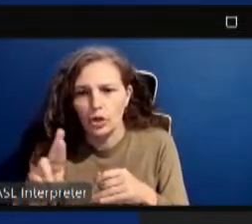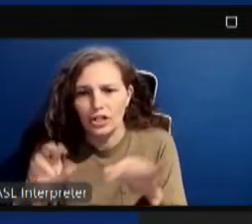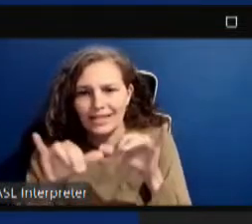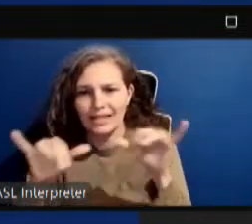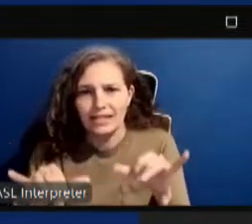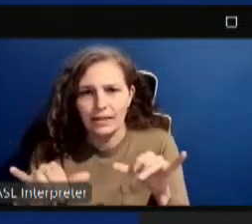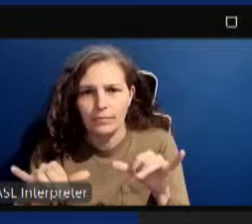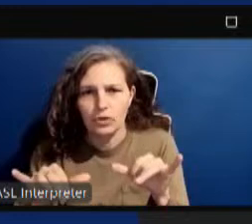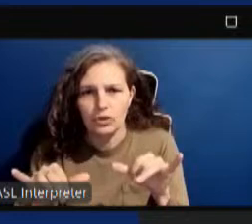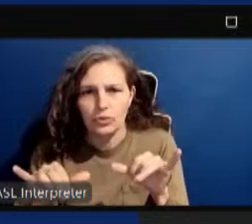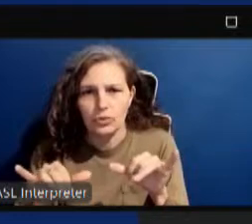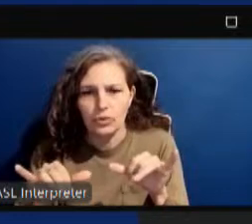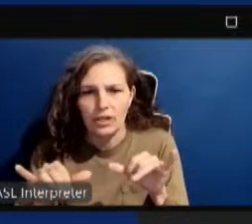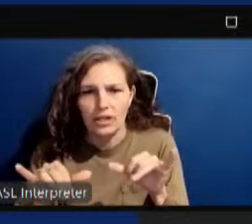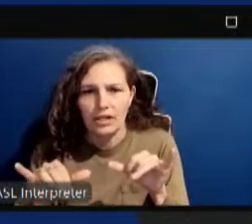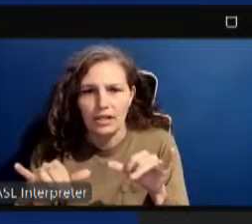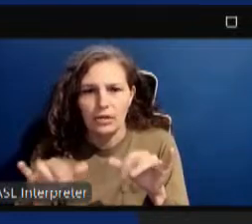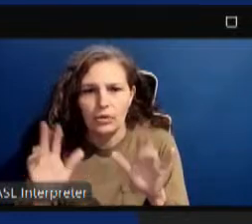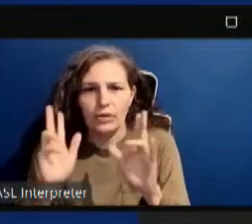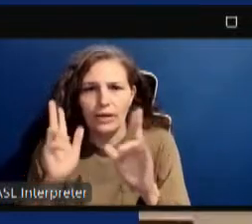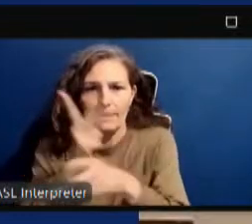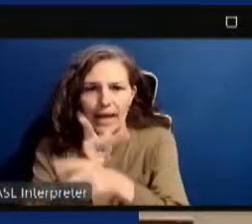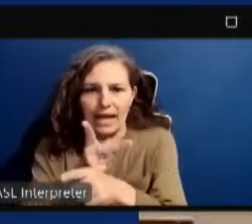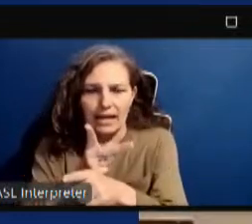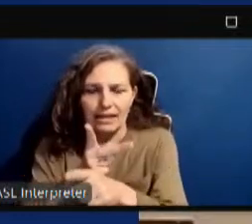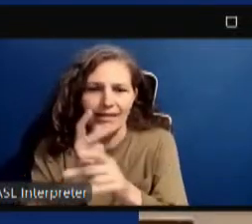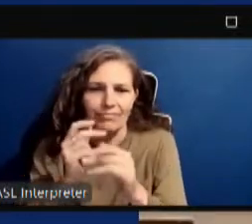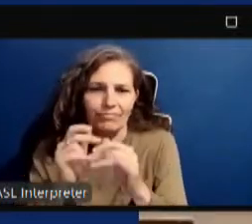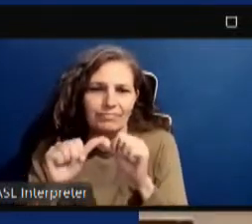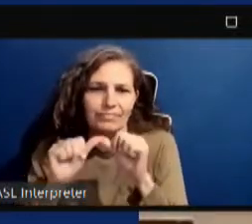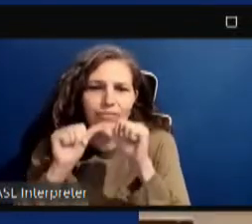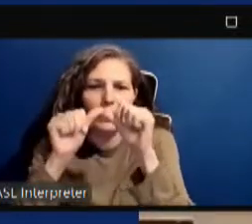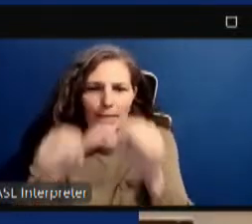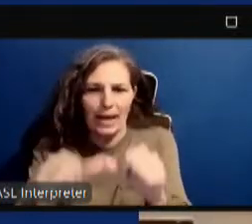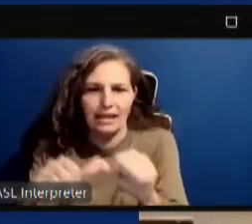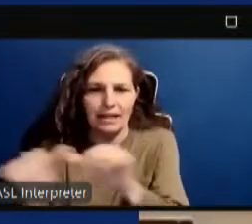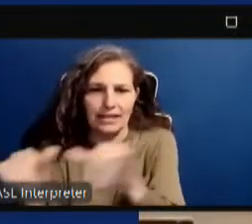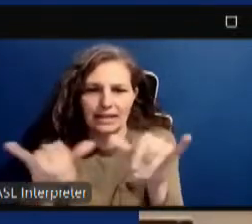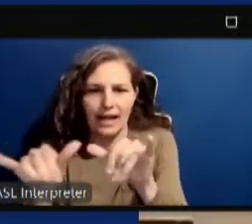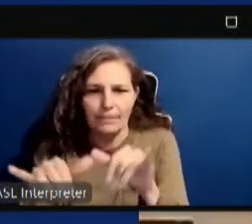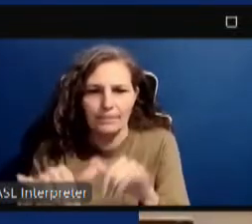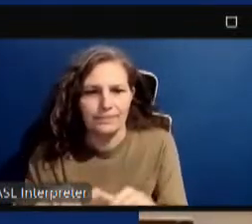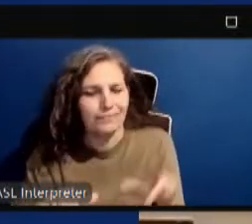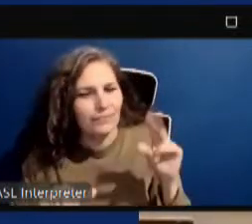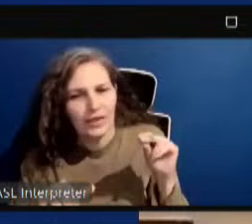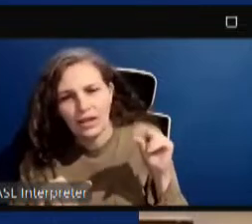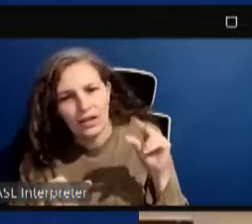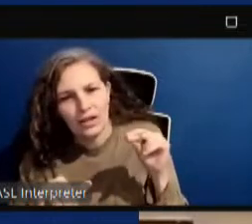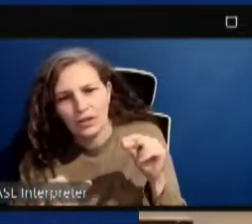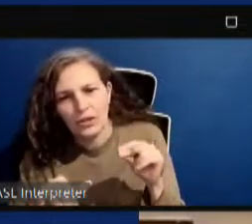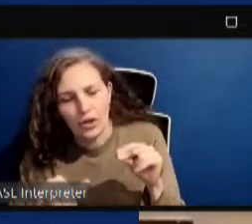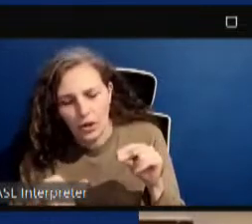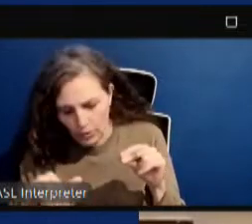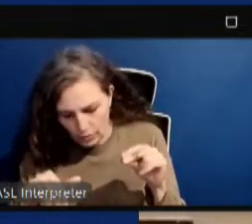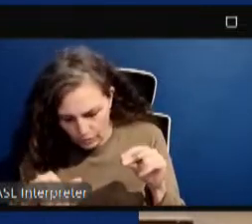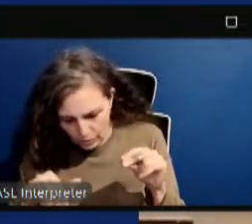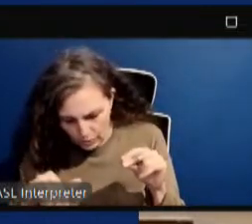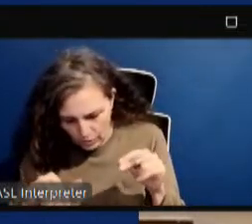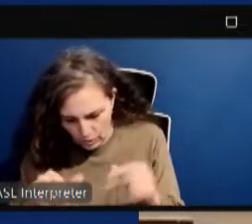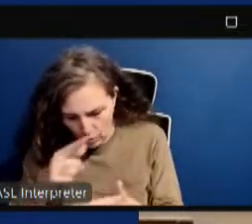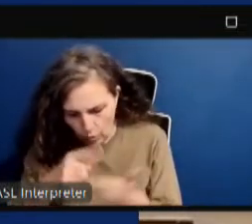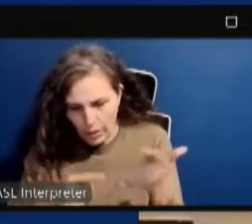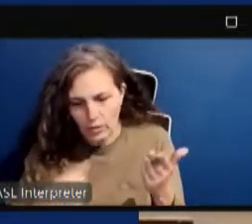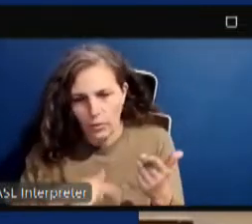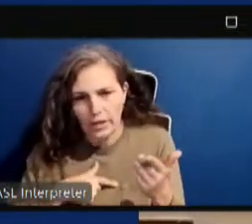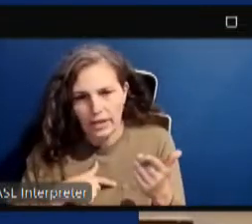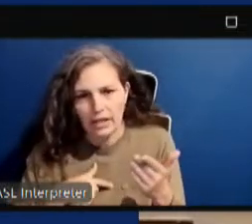So will the sewage systems be allowed to remain? No, I do not believe so. If it is what we do consider to be a